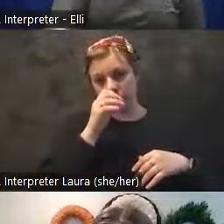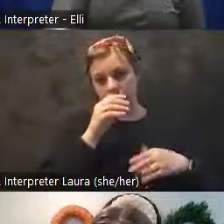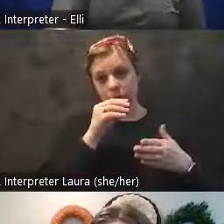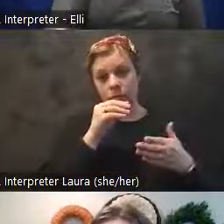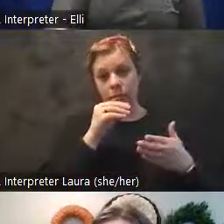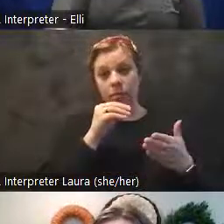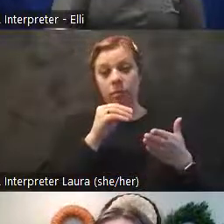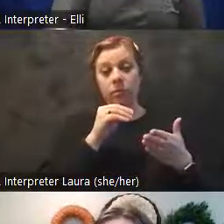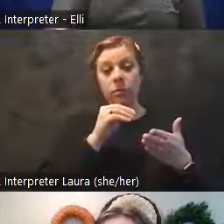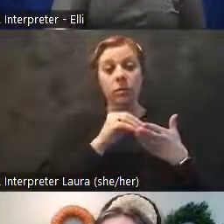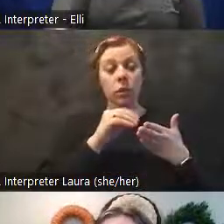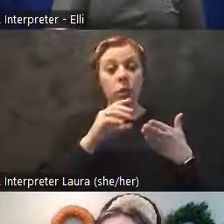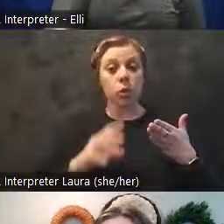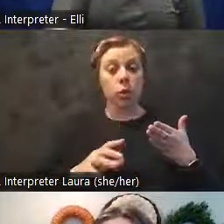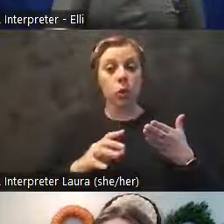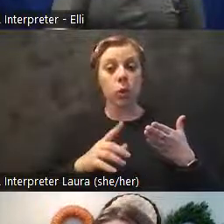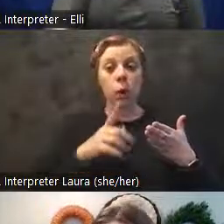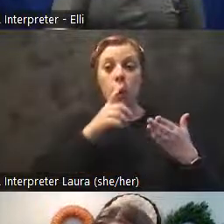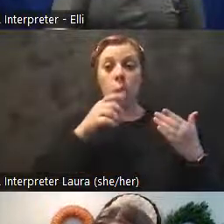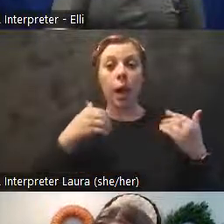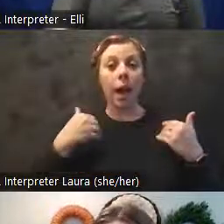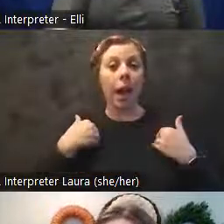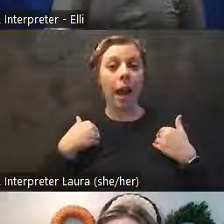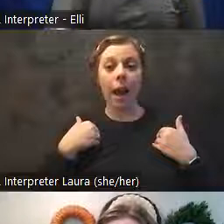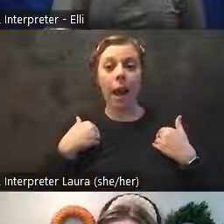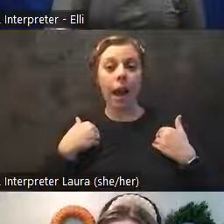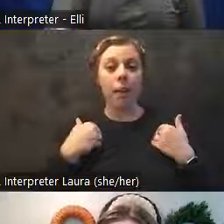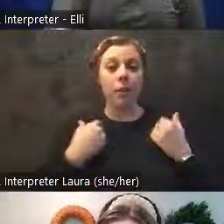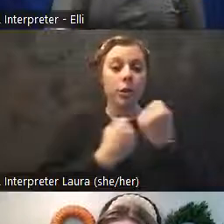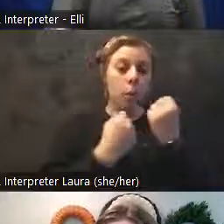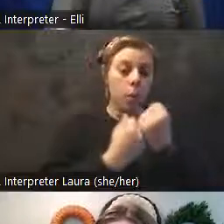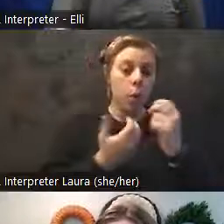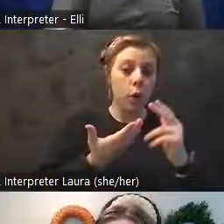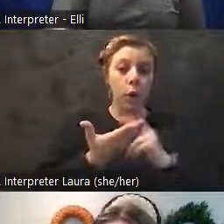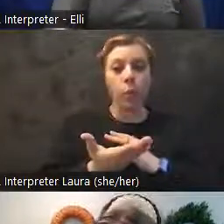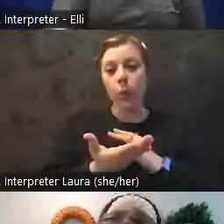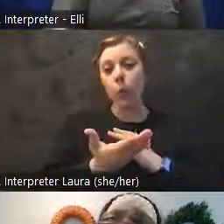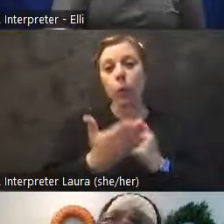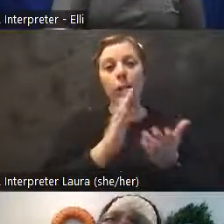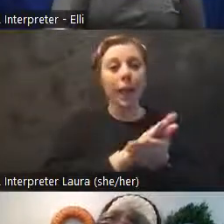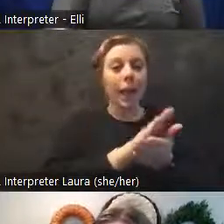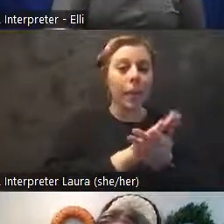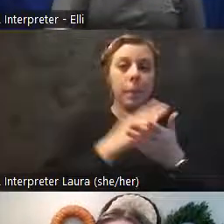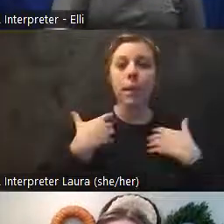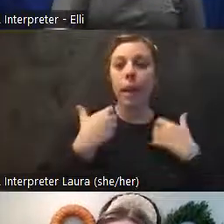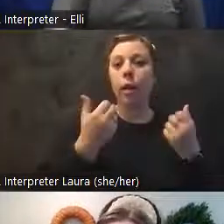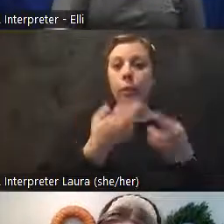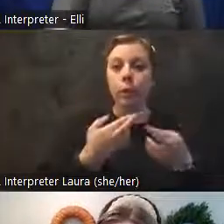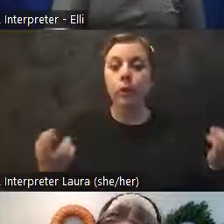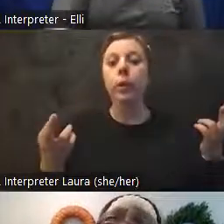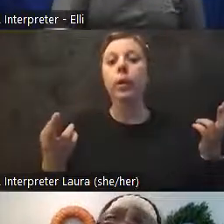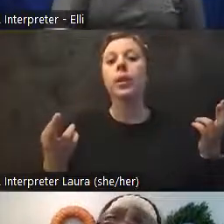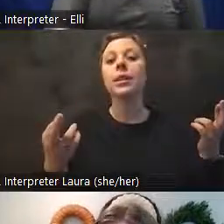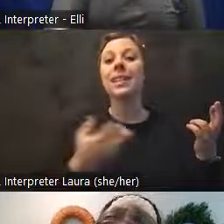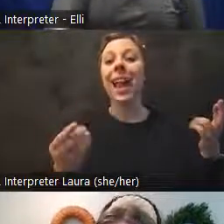compensation process. So if they're getting support through campus health resources and they're on their